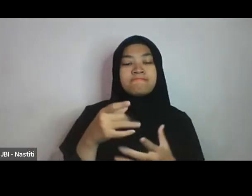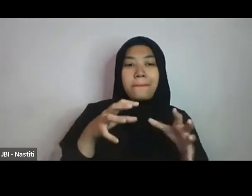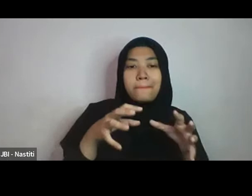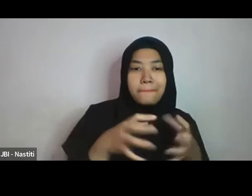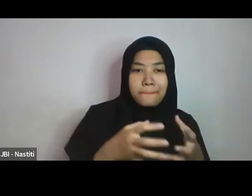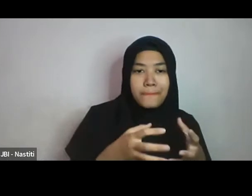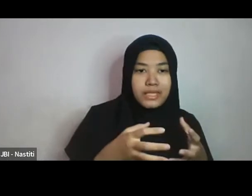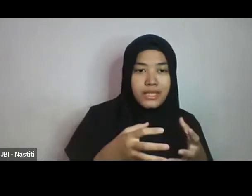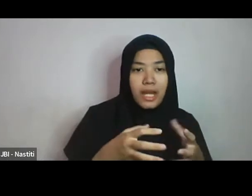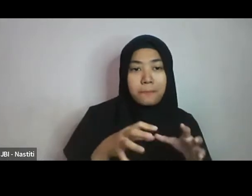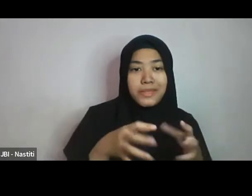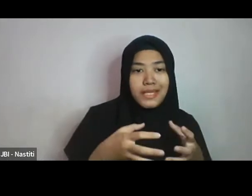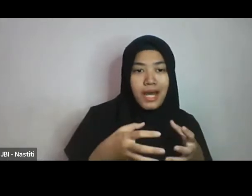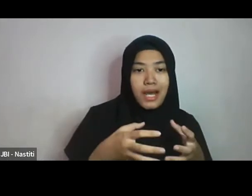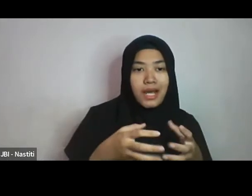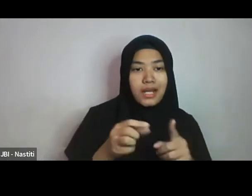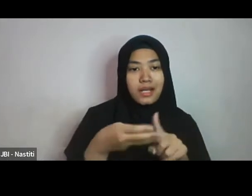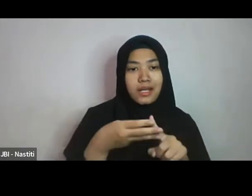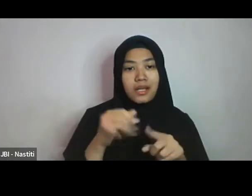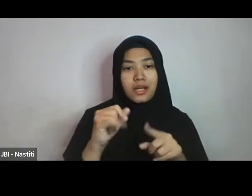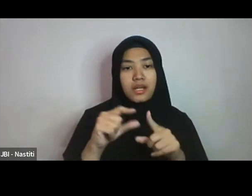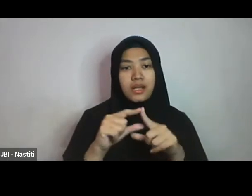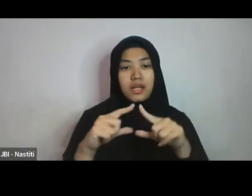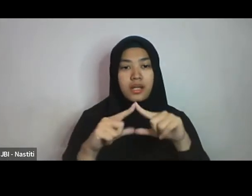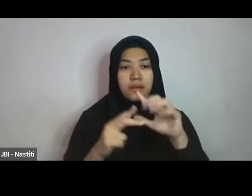leading scholars in the discipline